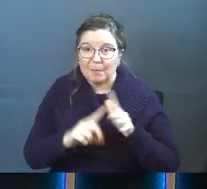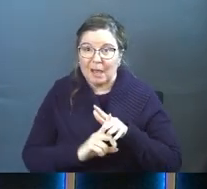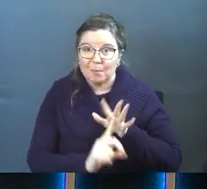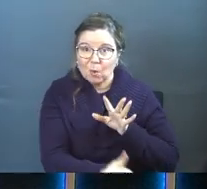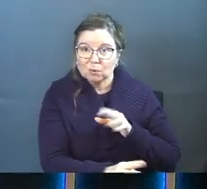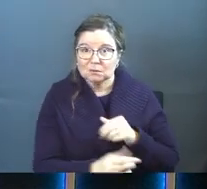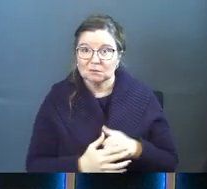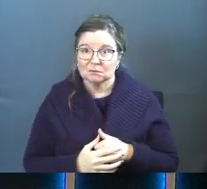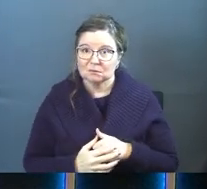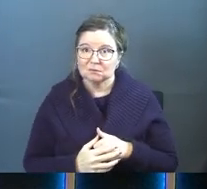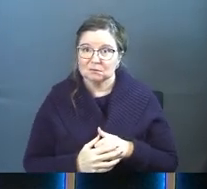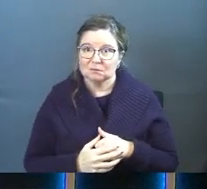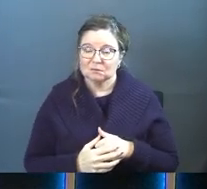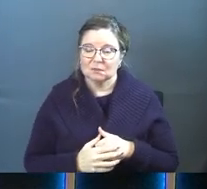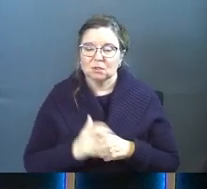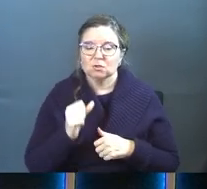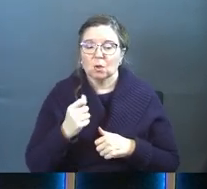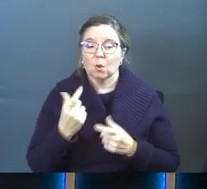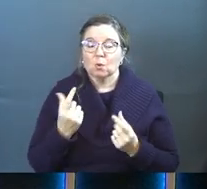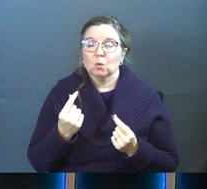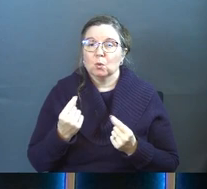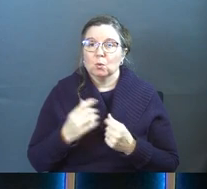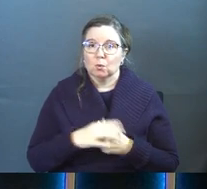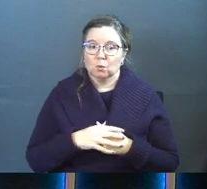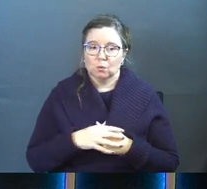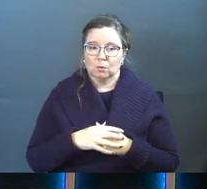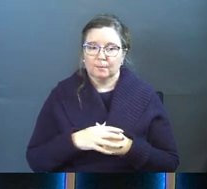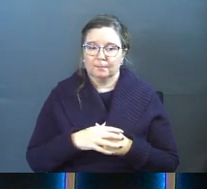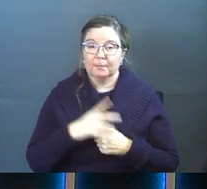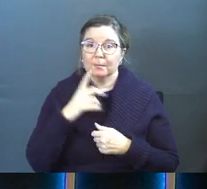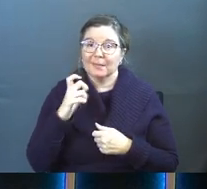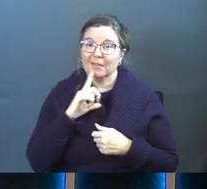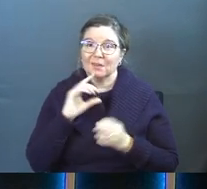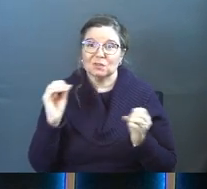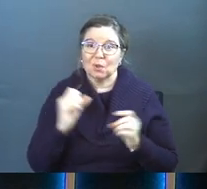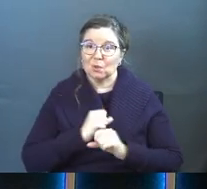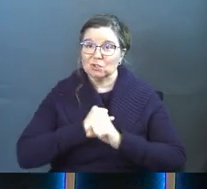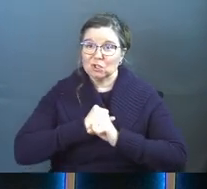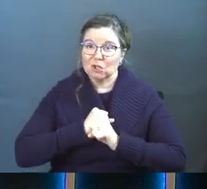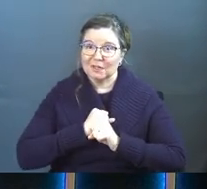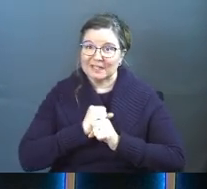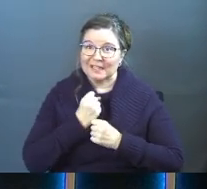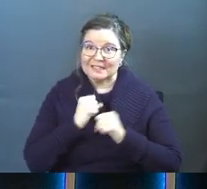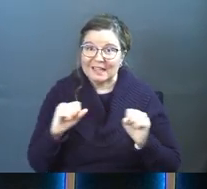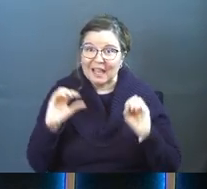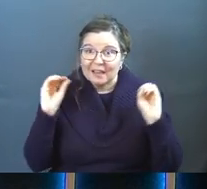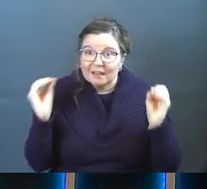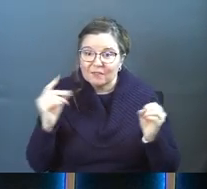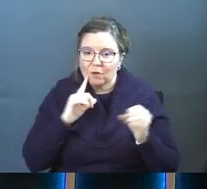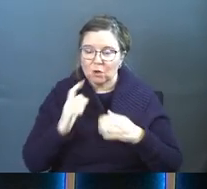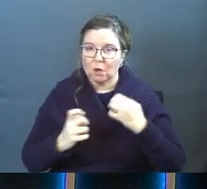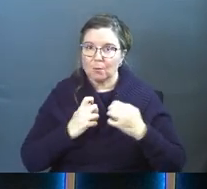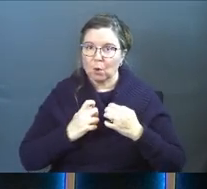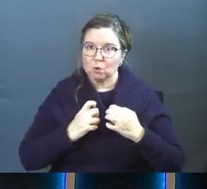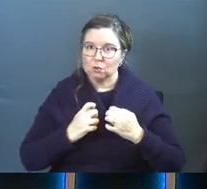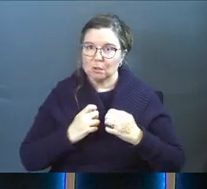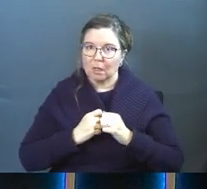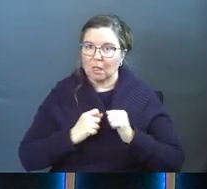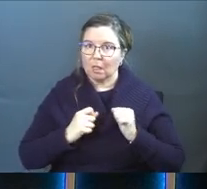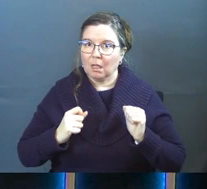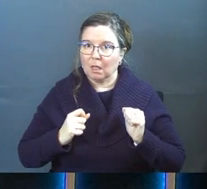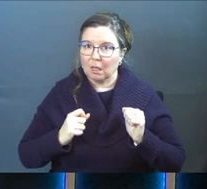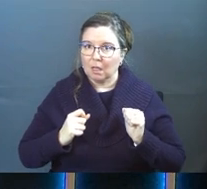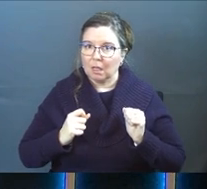bolt. And so what you end up doing, because there's no security and safety for your emotional